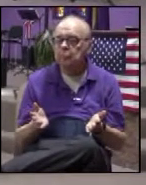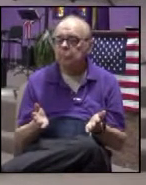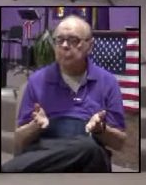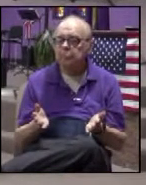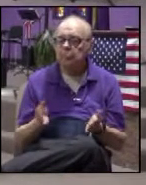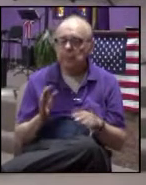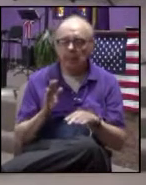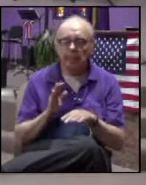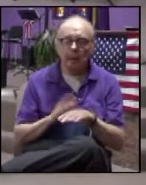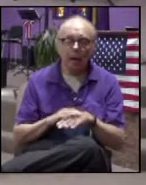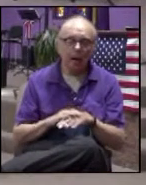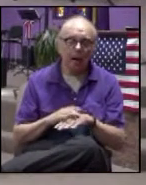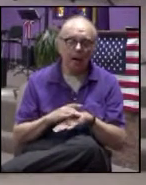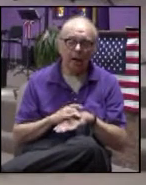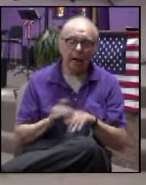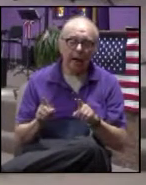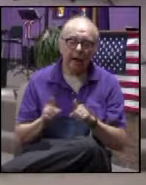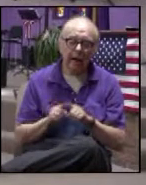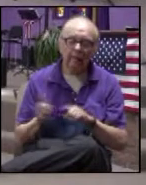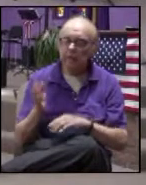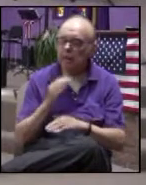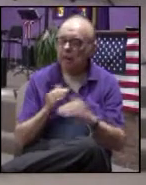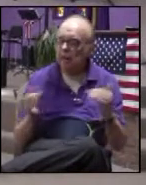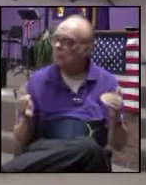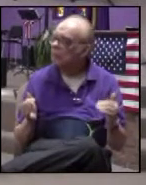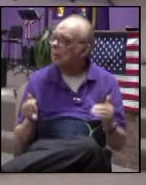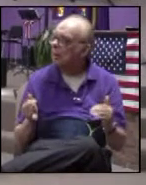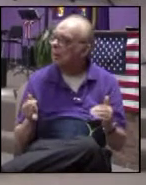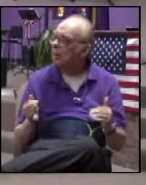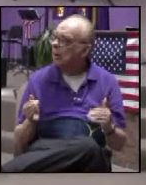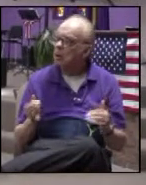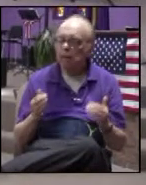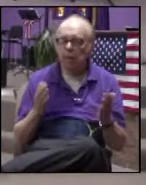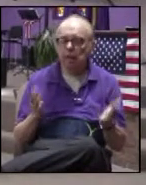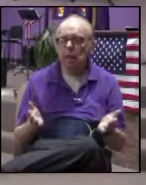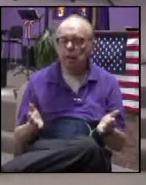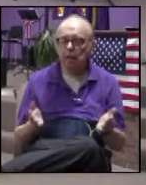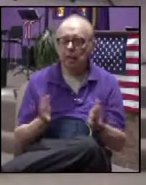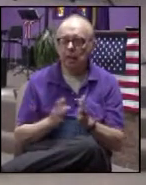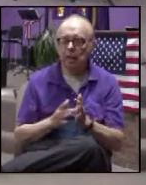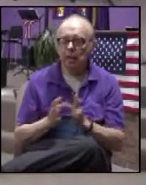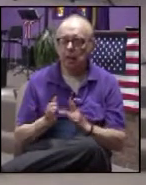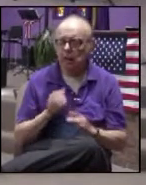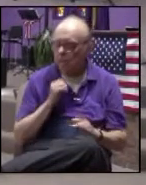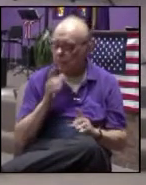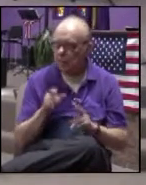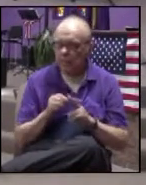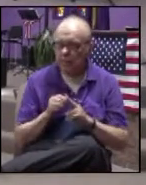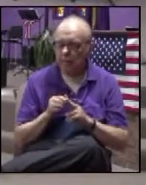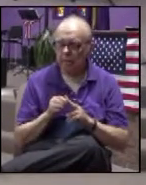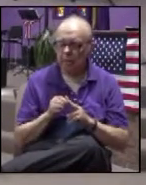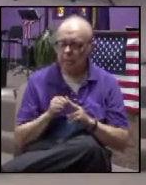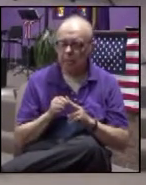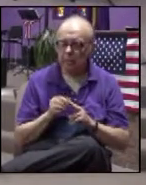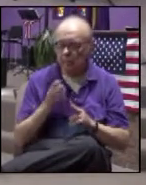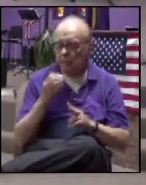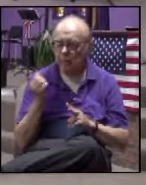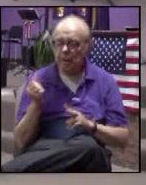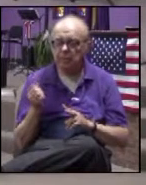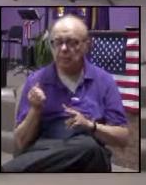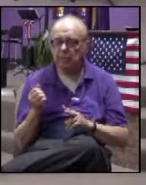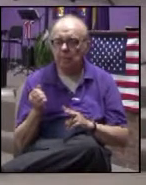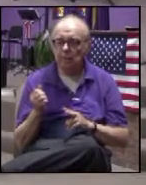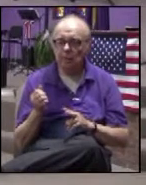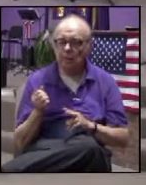On earth as it is in heaven. So here it is. Jesus doesn't choose the best.